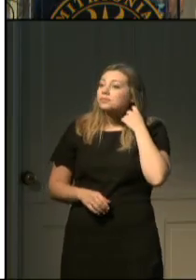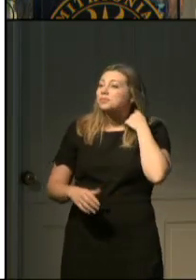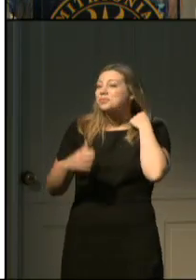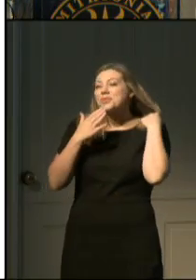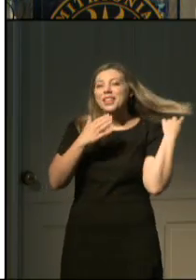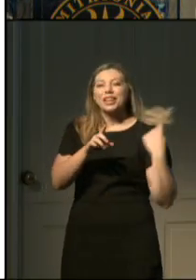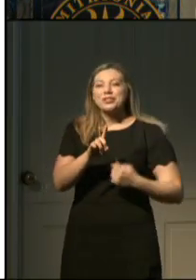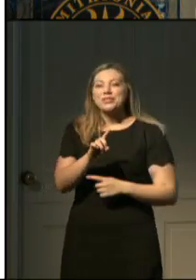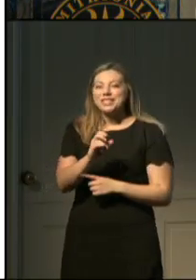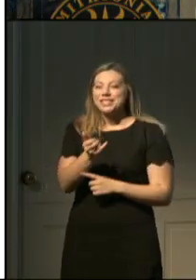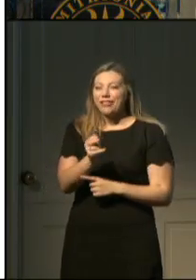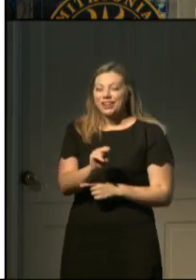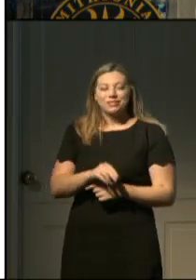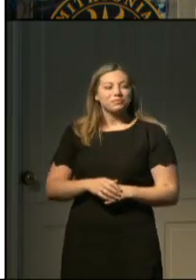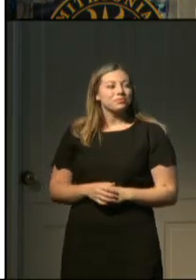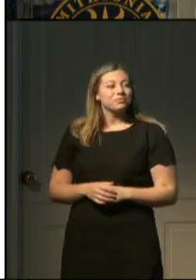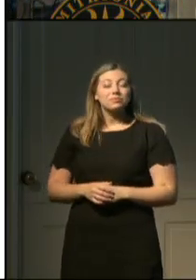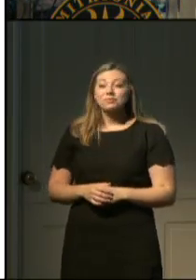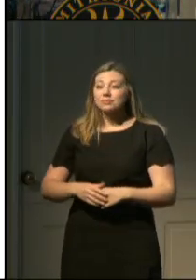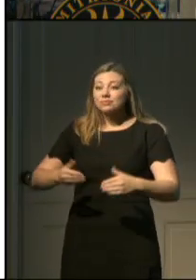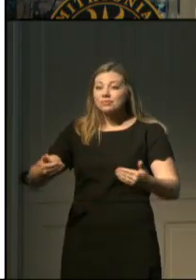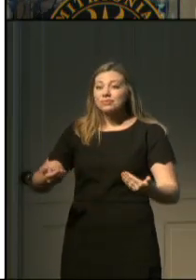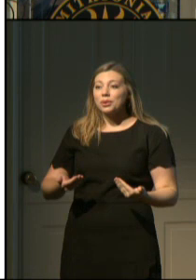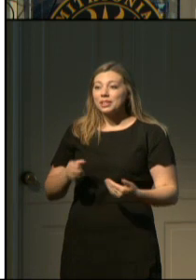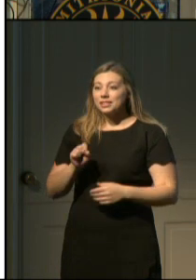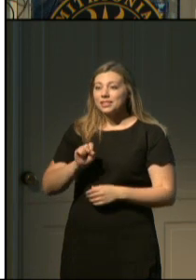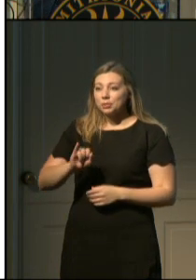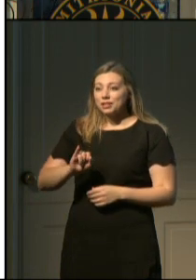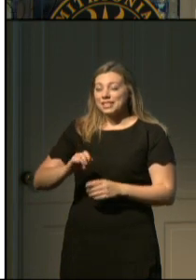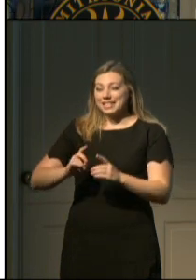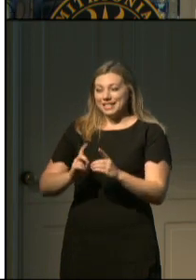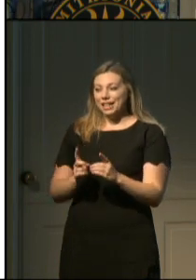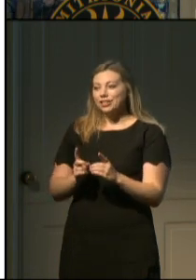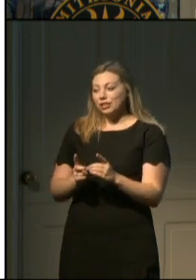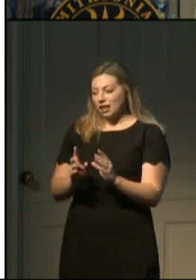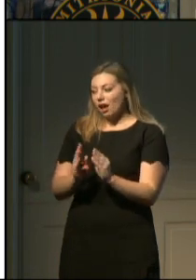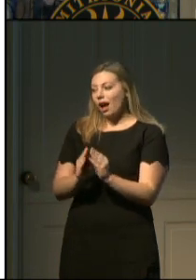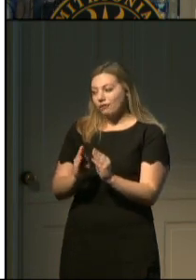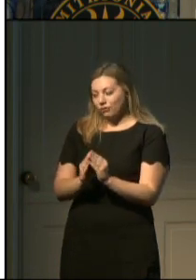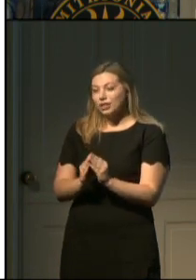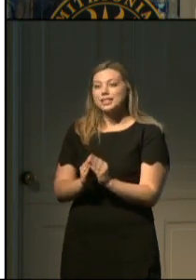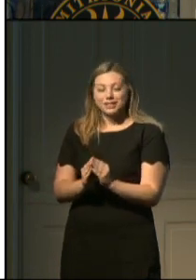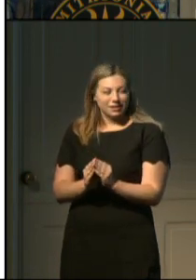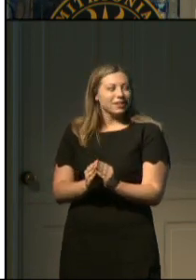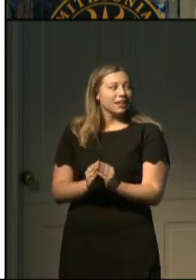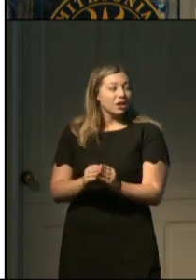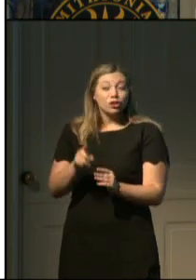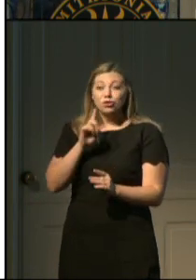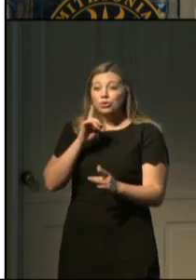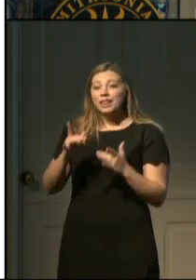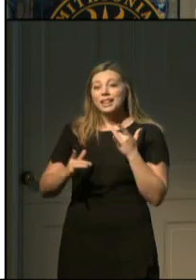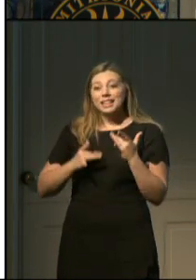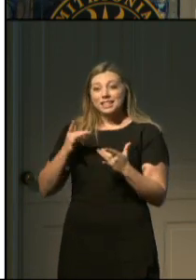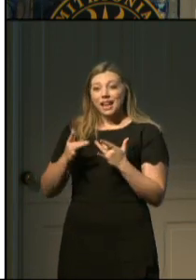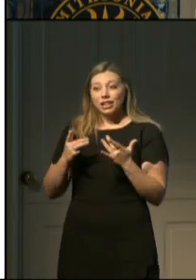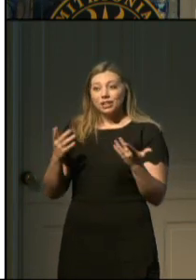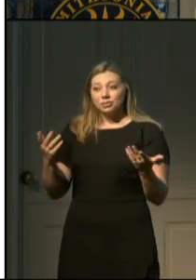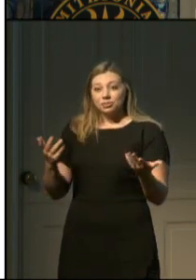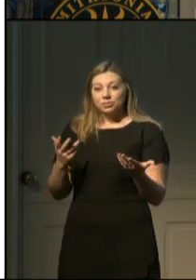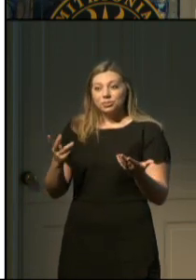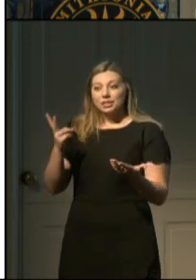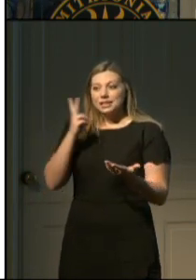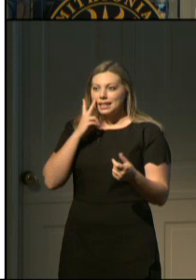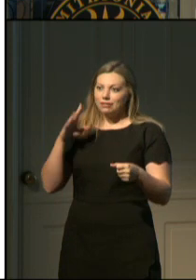Thank you, Deron. Welcome to the Smithsonian Digitization Conference. It's really exciting to see a